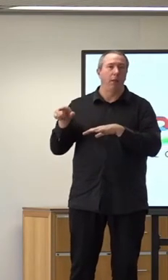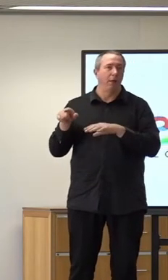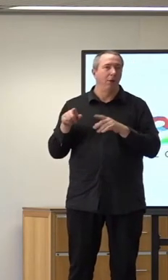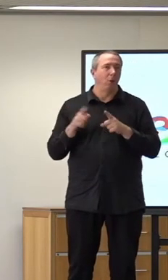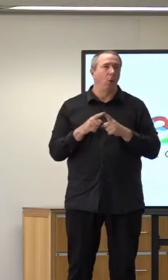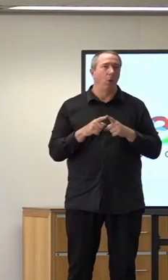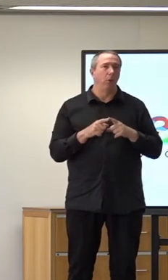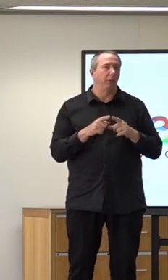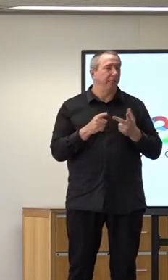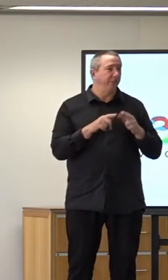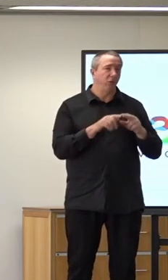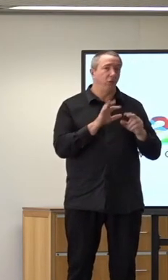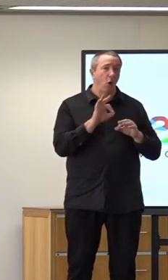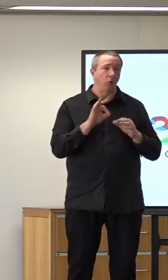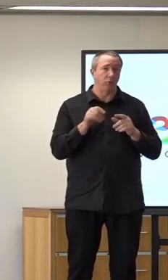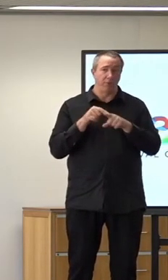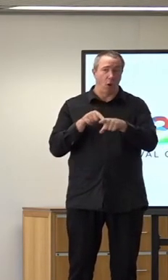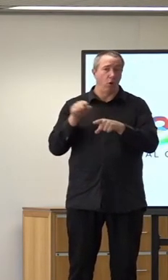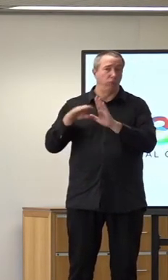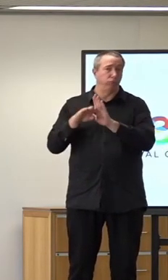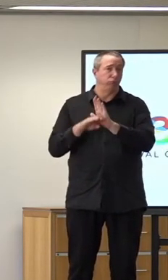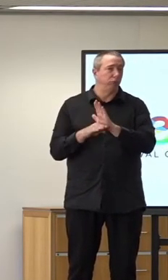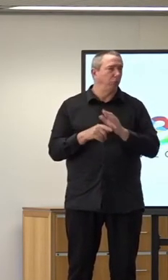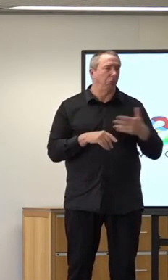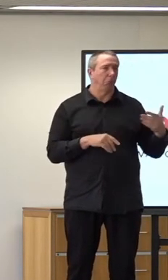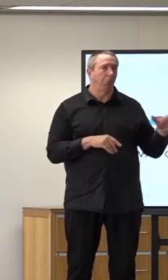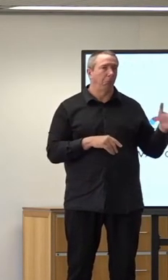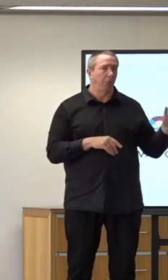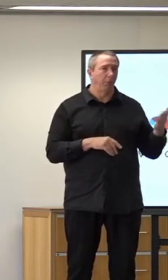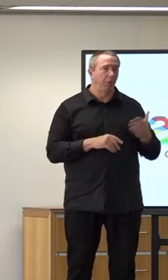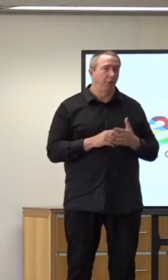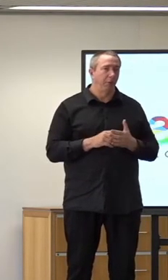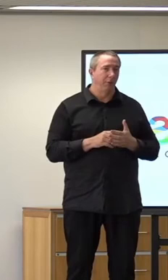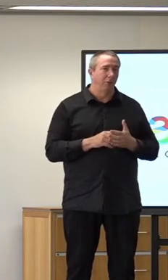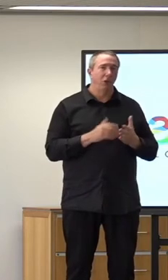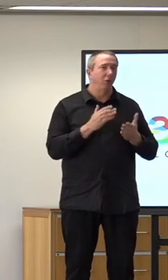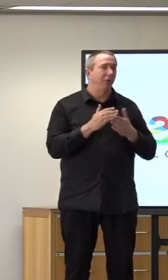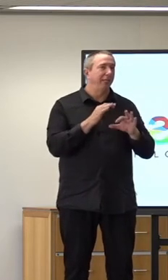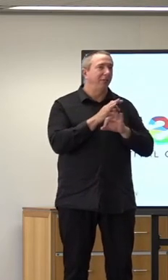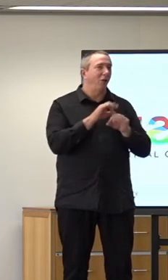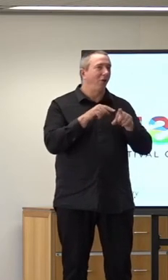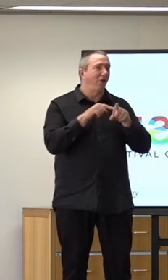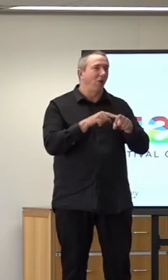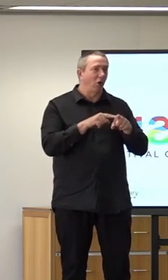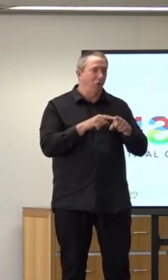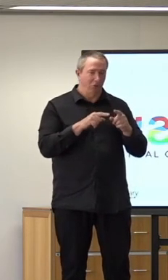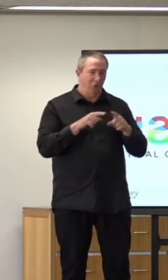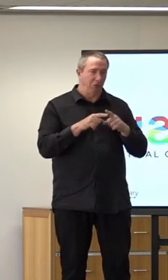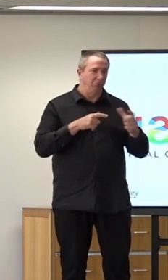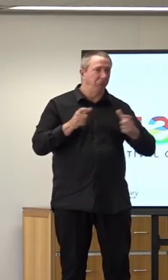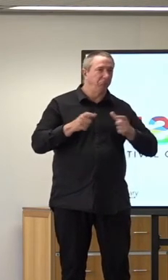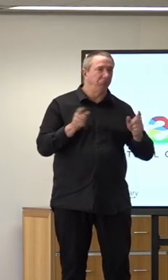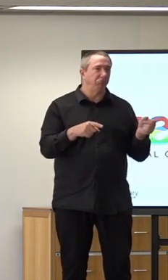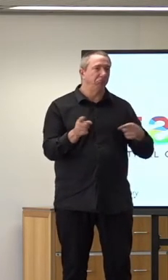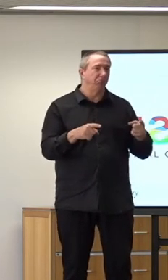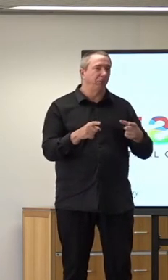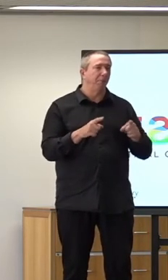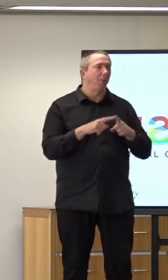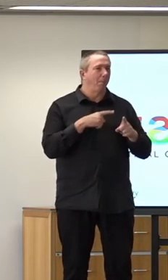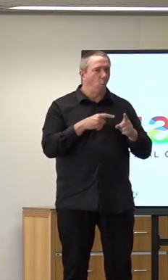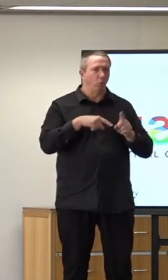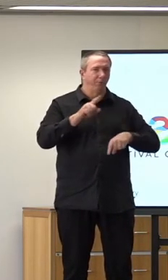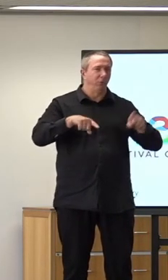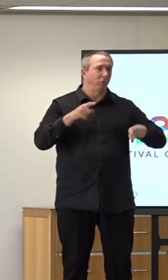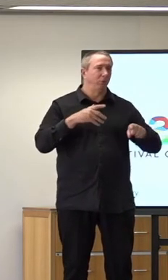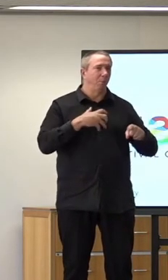shown. But yeah, to decolonize, just get rid of that colonial mentality and just become more diverse and have a more array